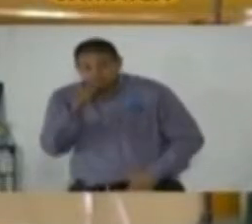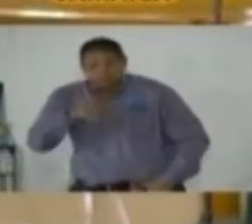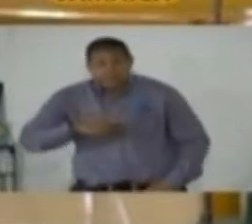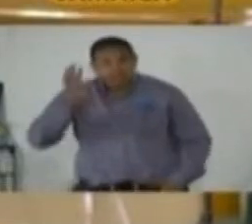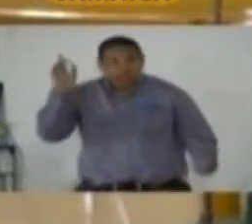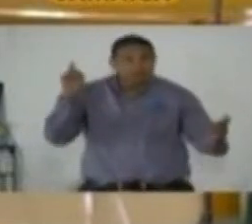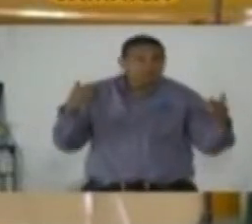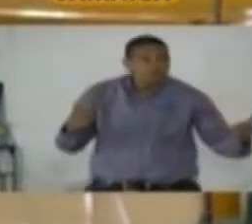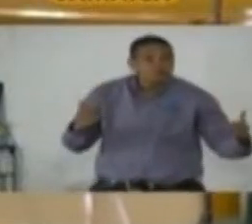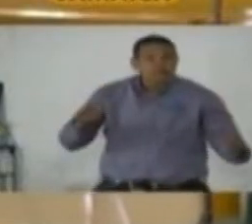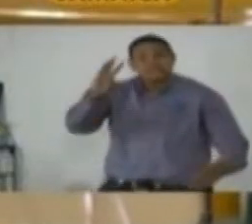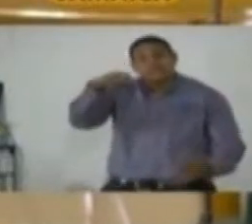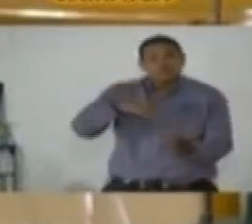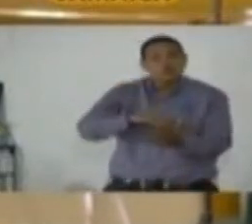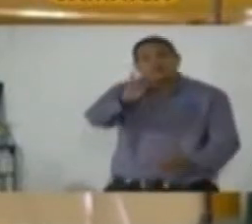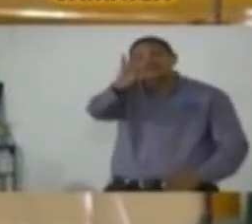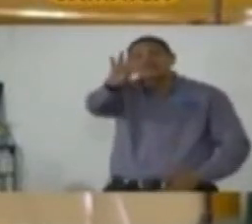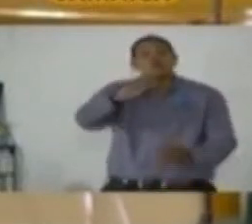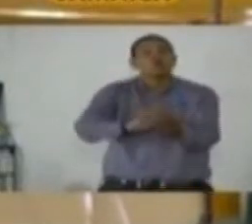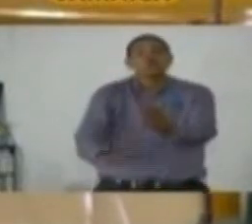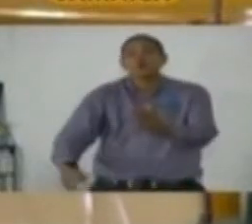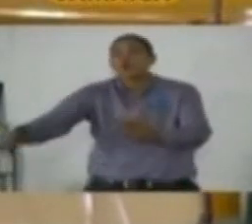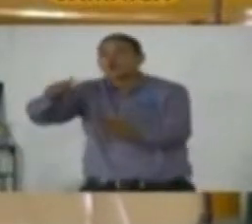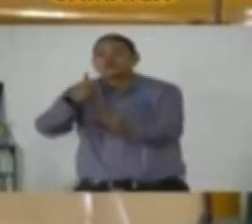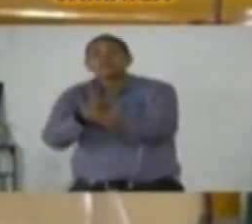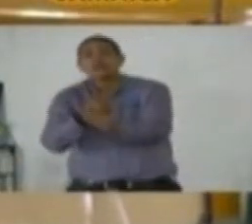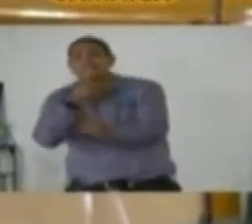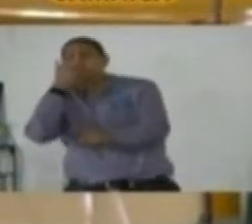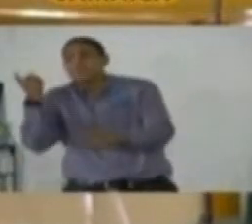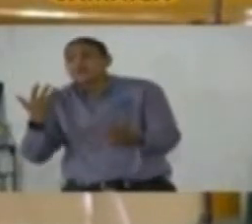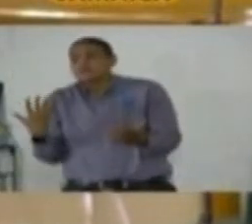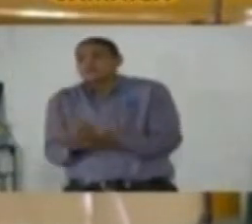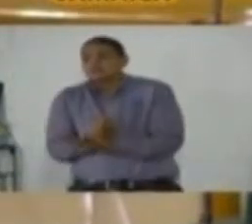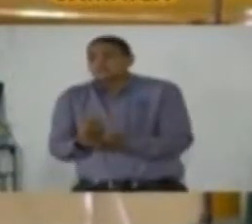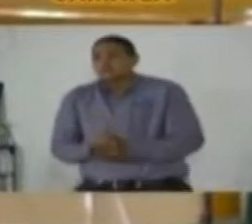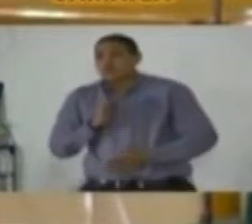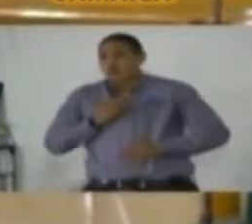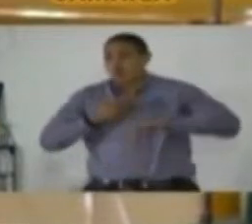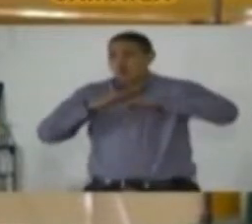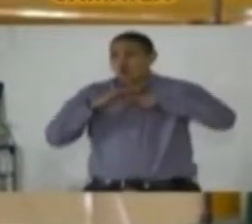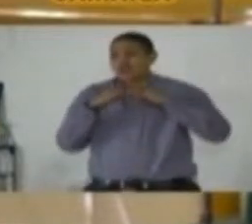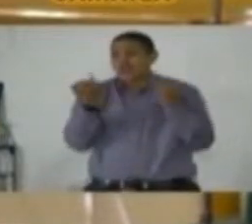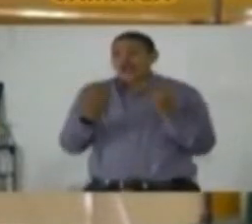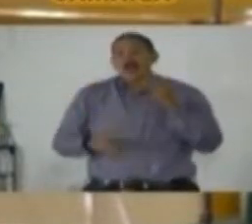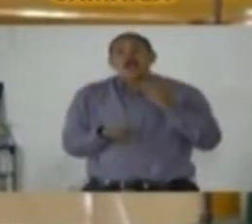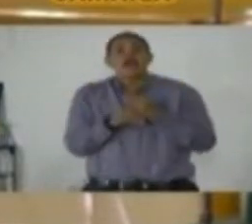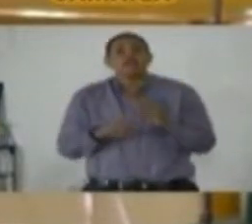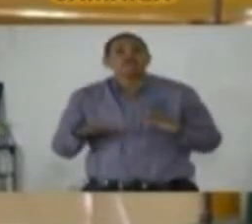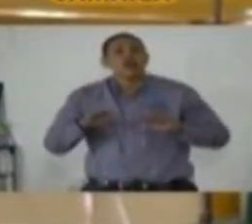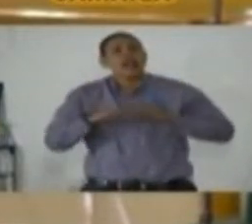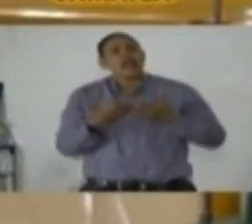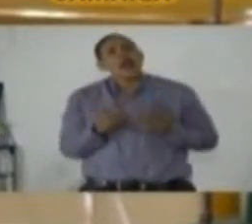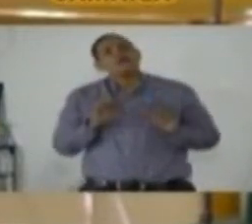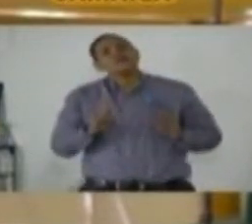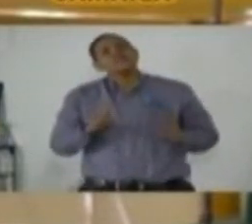date, 6,074 students are making the best use of our online extra lesson classes, and